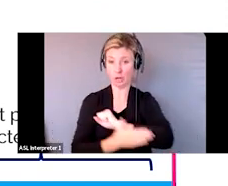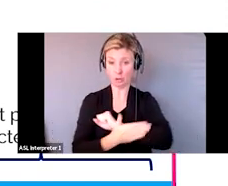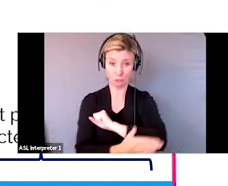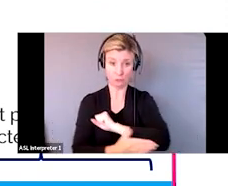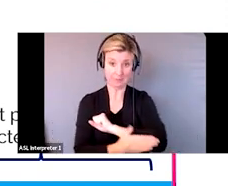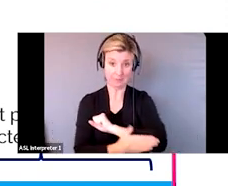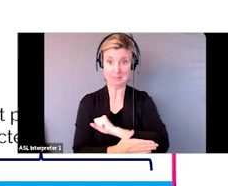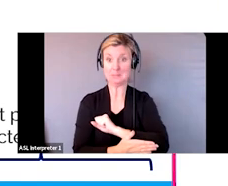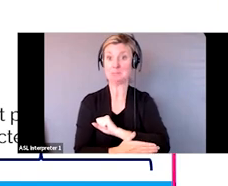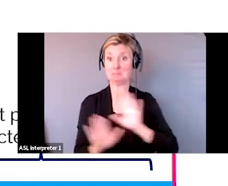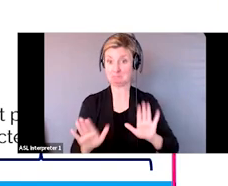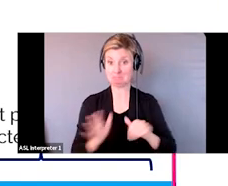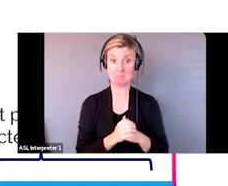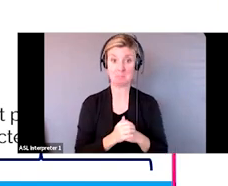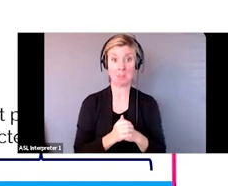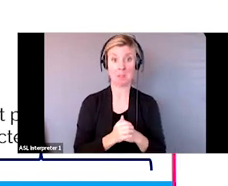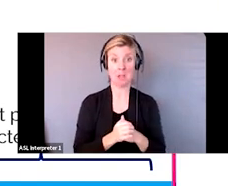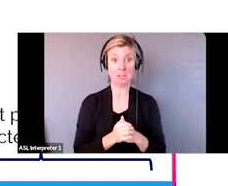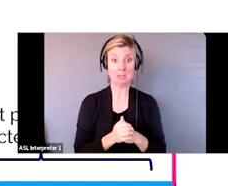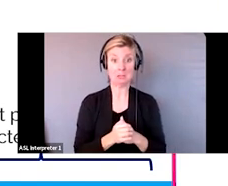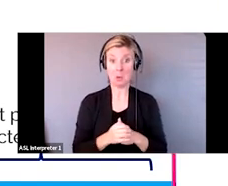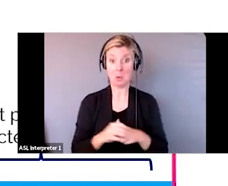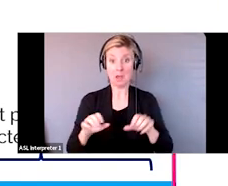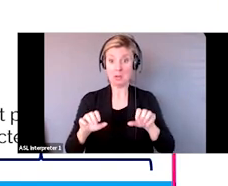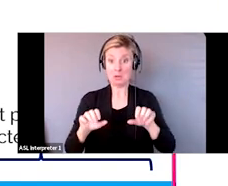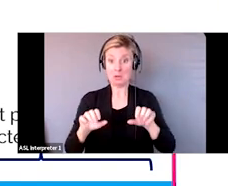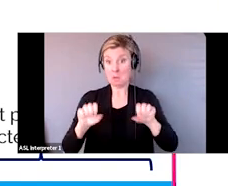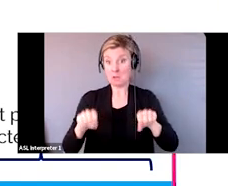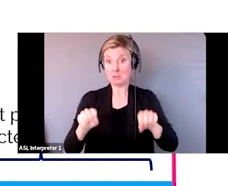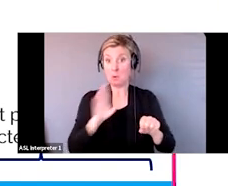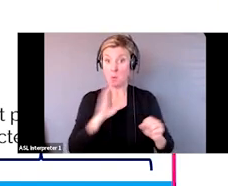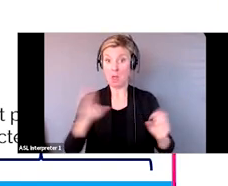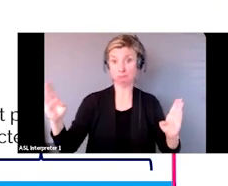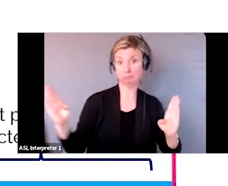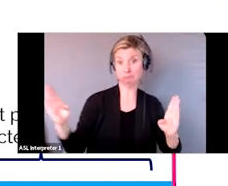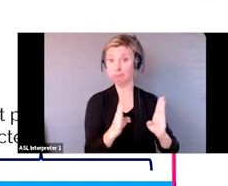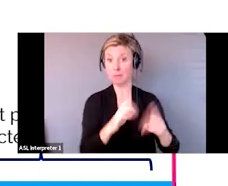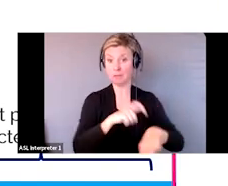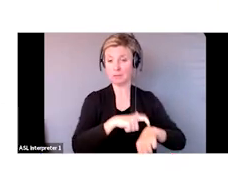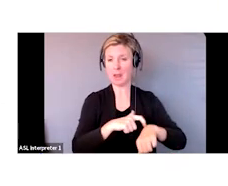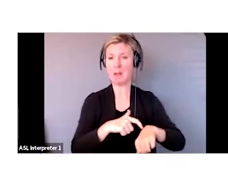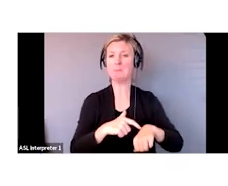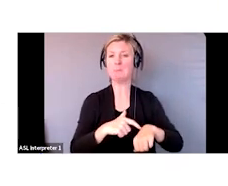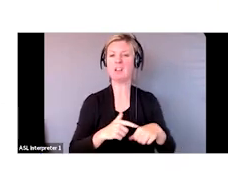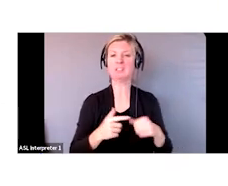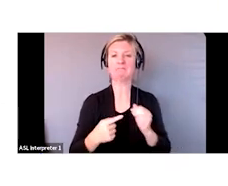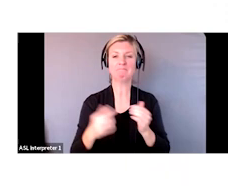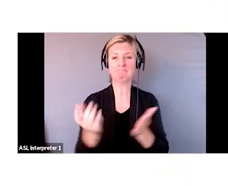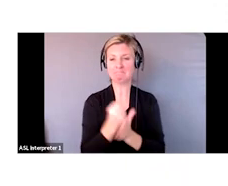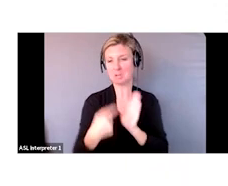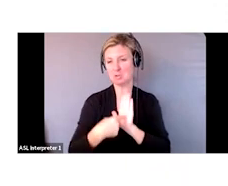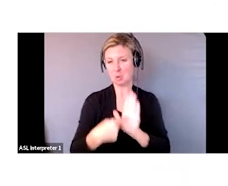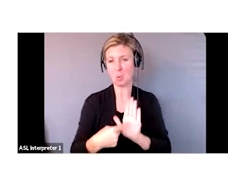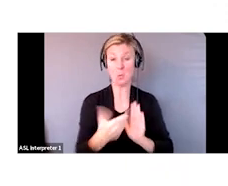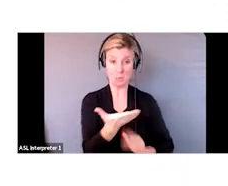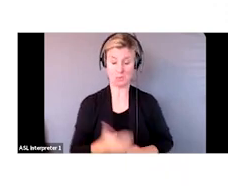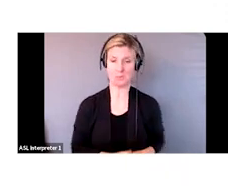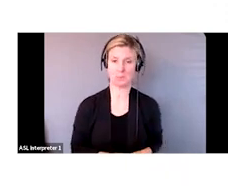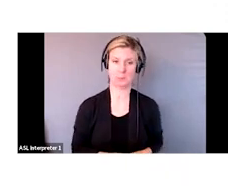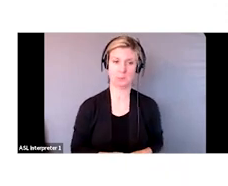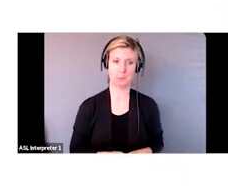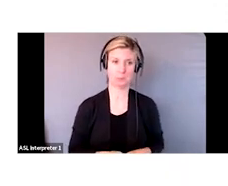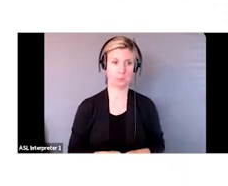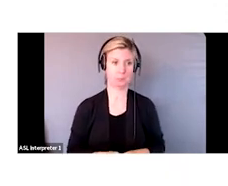could be a lot shorter. And I've shown it on the next slide. I'll just show you really quickly. It could look like this. So instead of